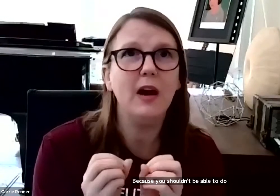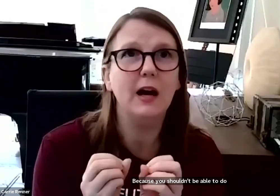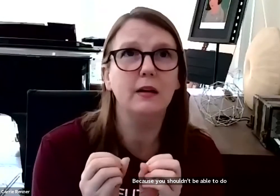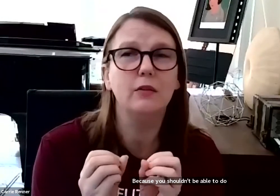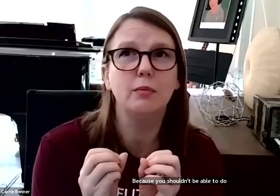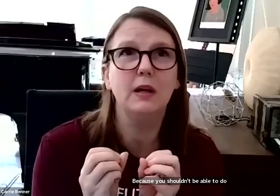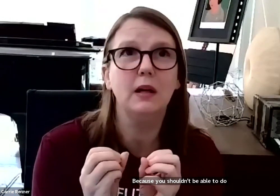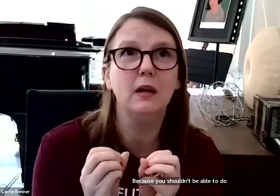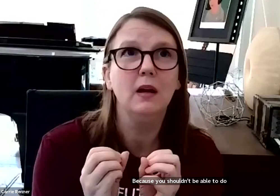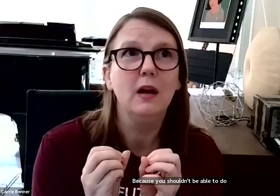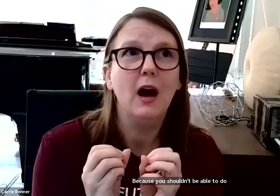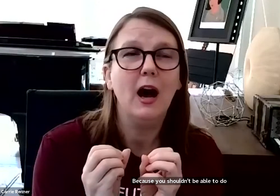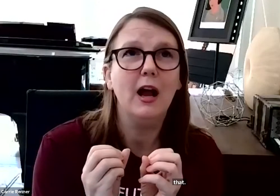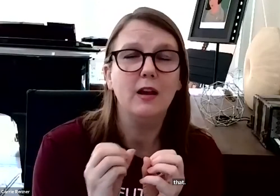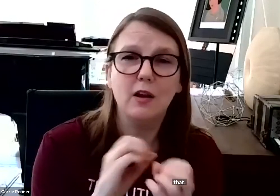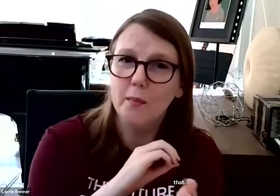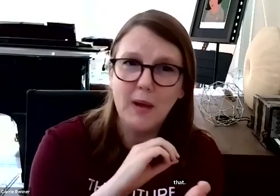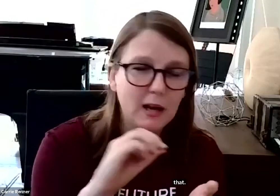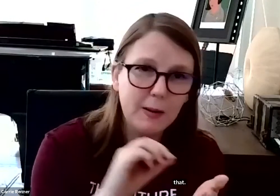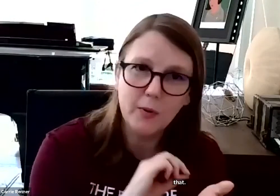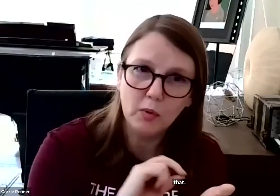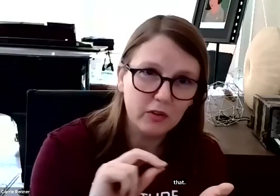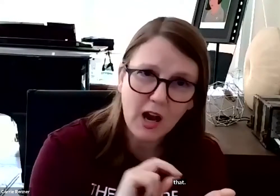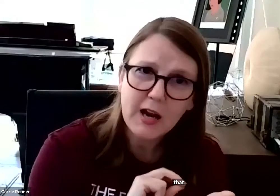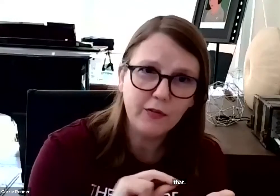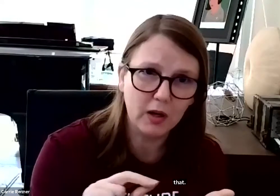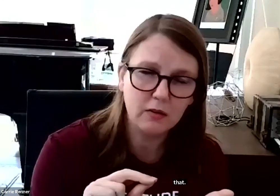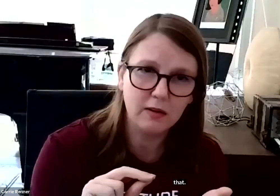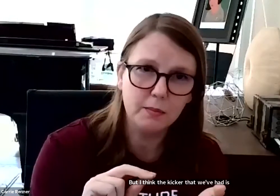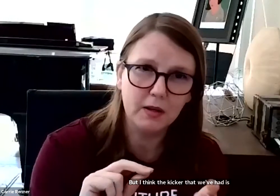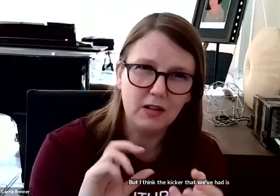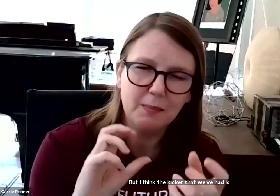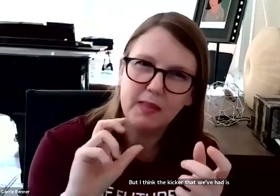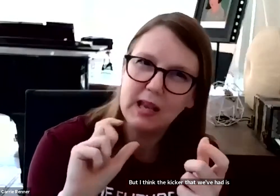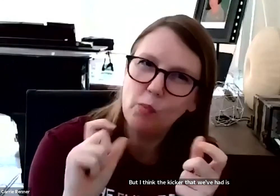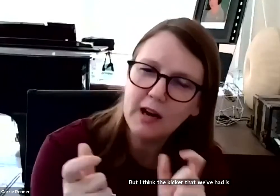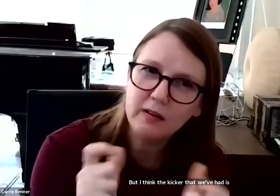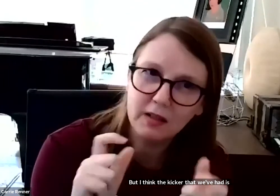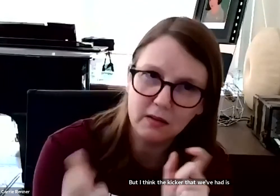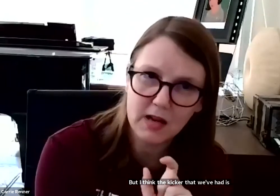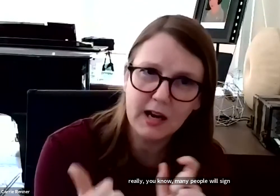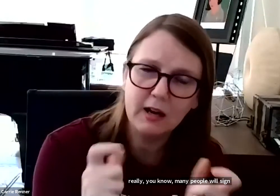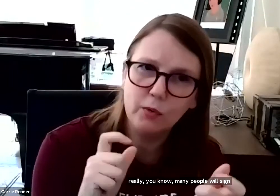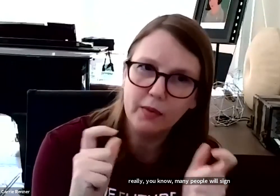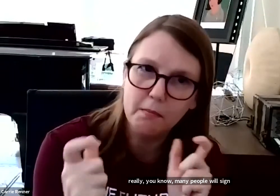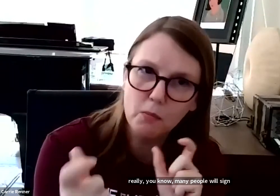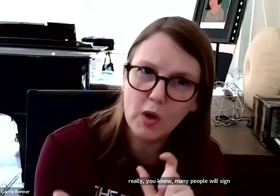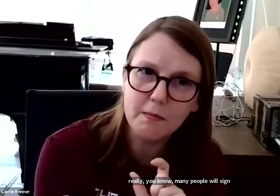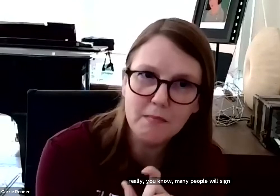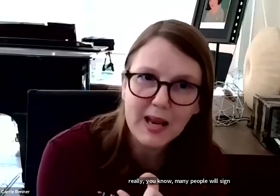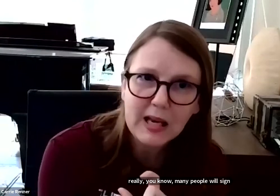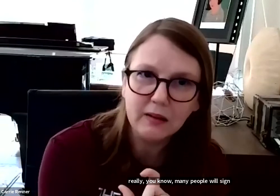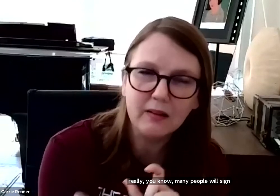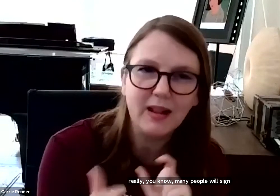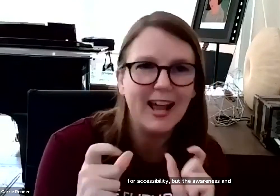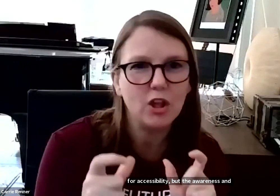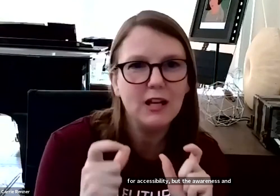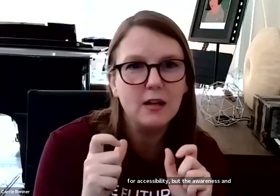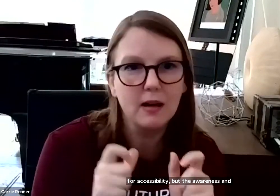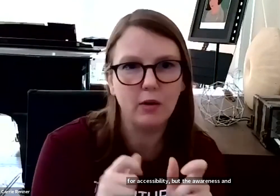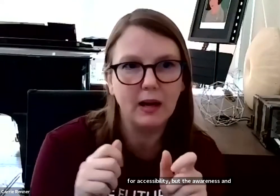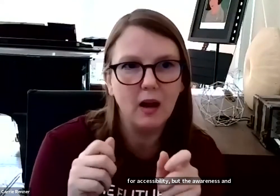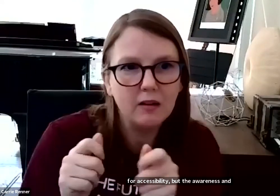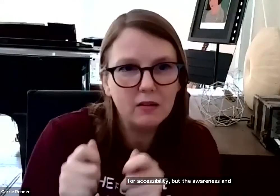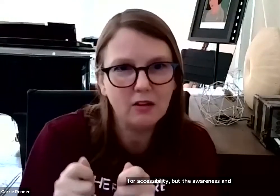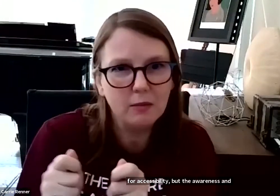that we've had is really, many people will sign for accessibility, but the awareness and understanding of what the word means and